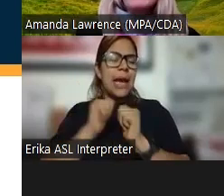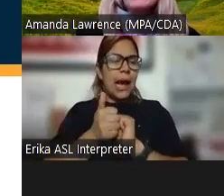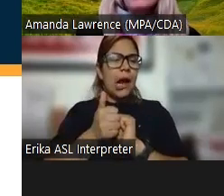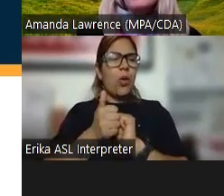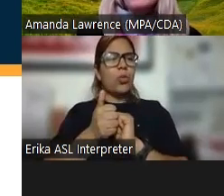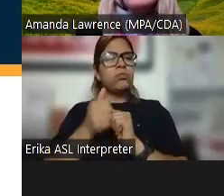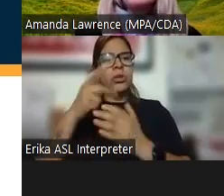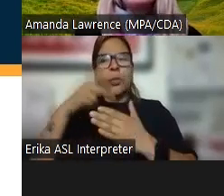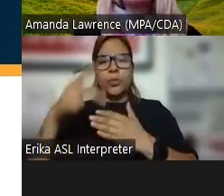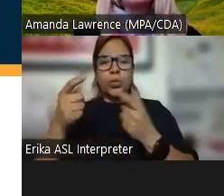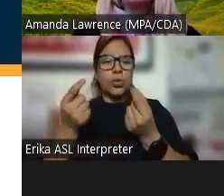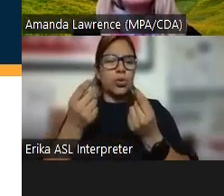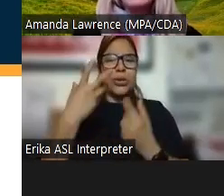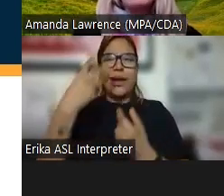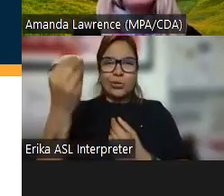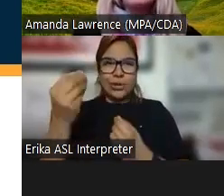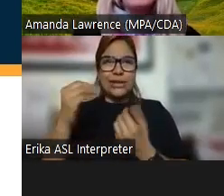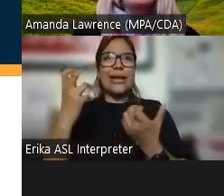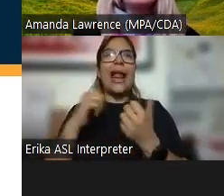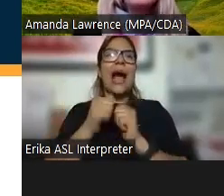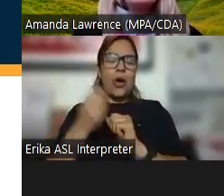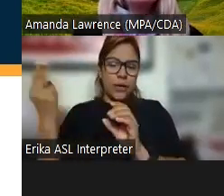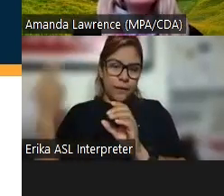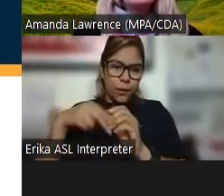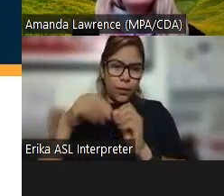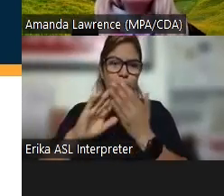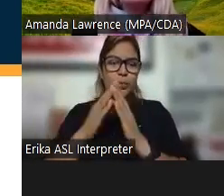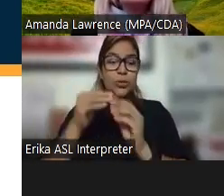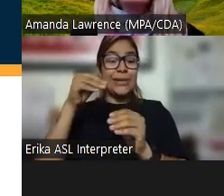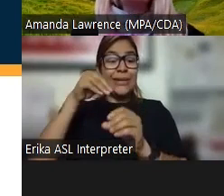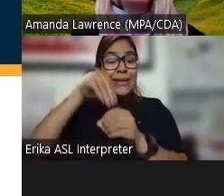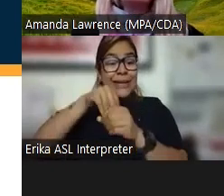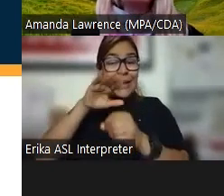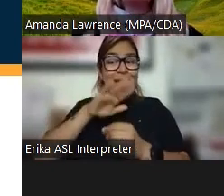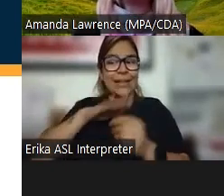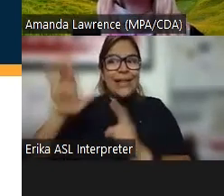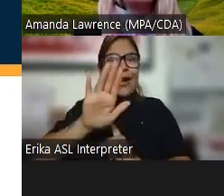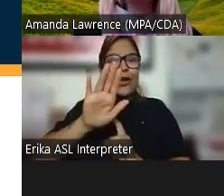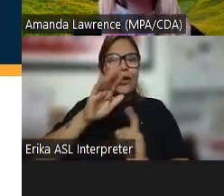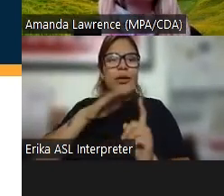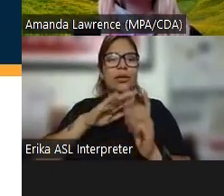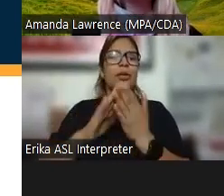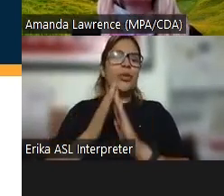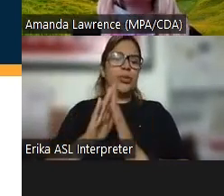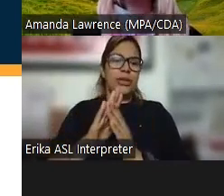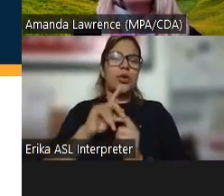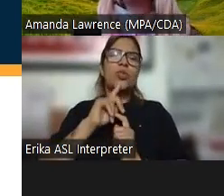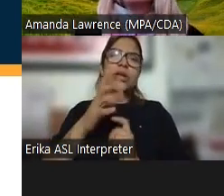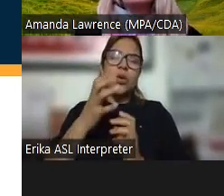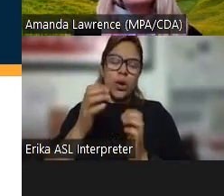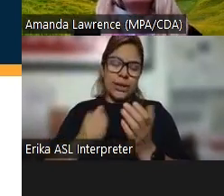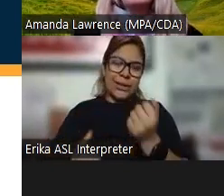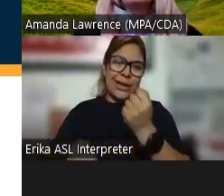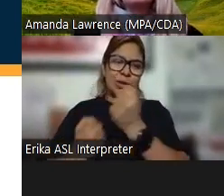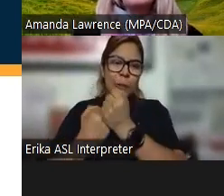the capacity that organizations and coalitions have on the ground. So really, we're helping communities build out